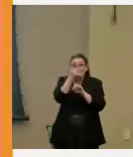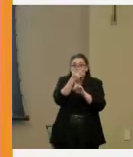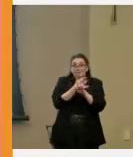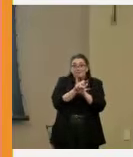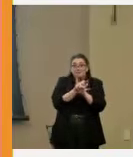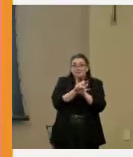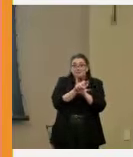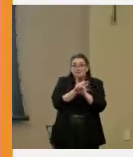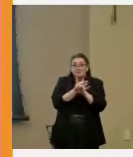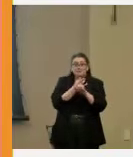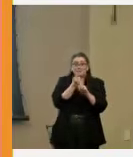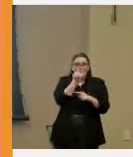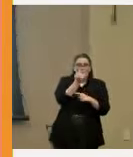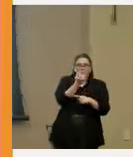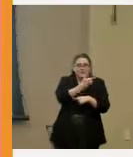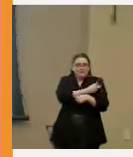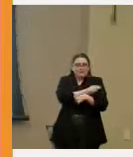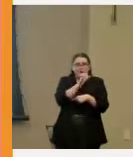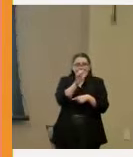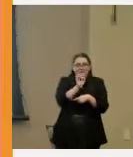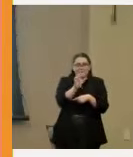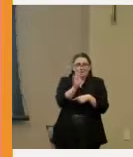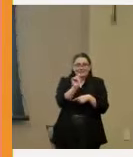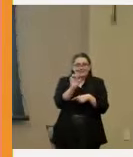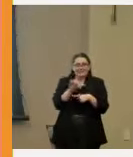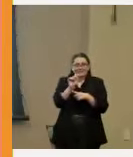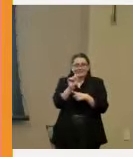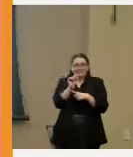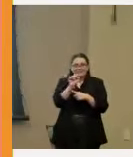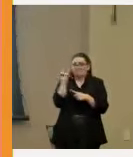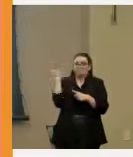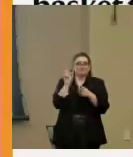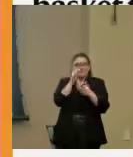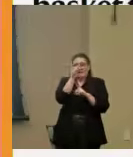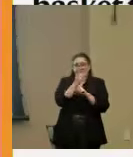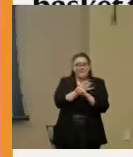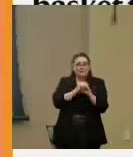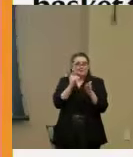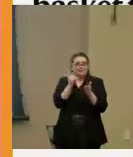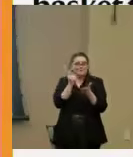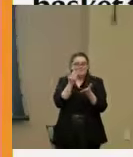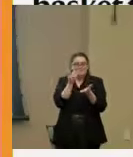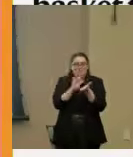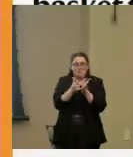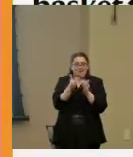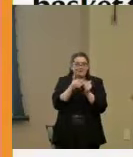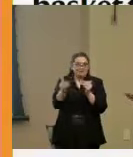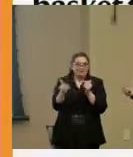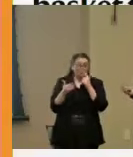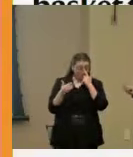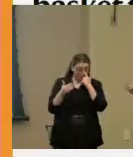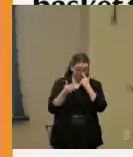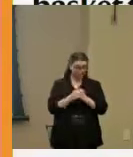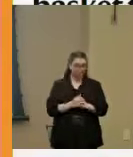after only single injection of CAR T cells. This group has continued to study cells,